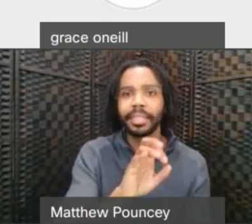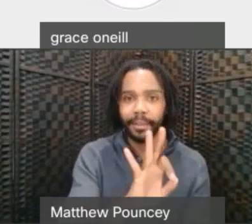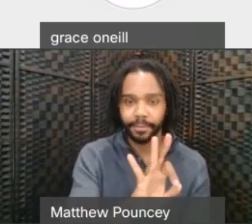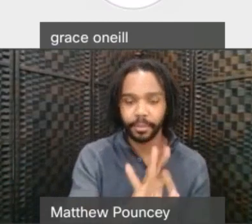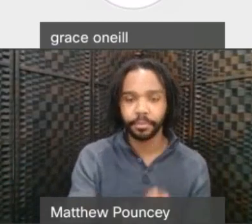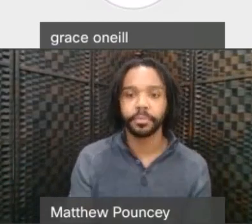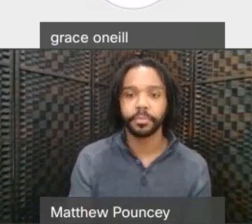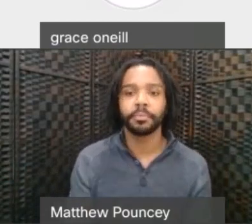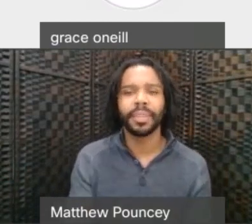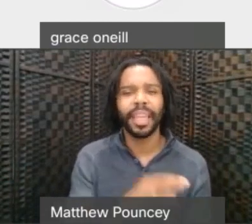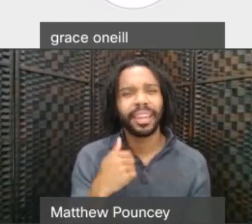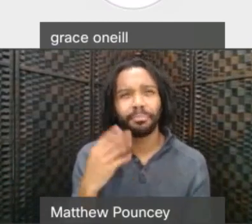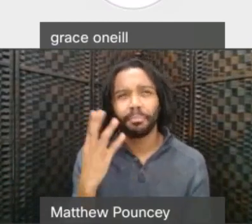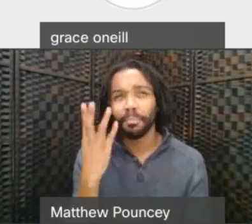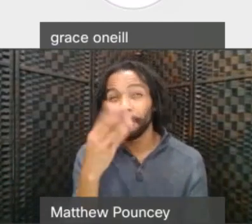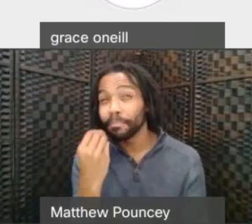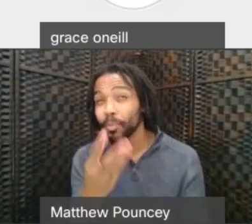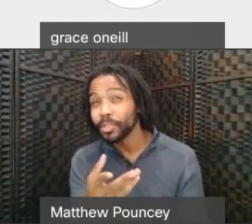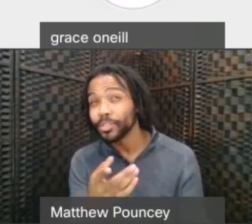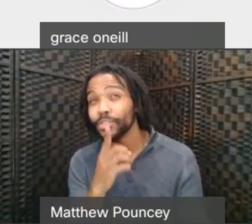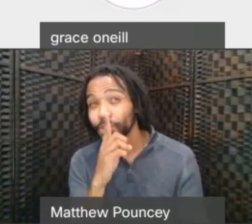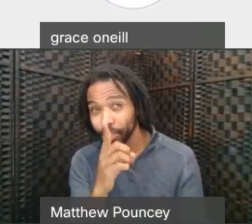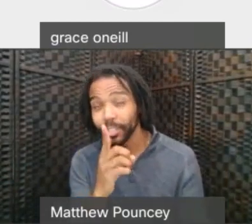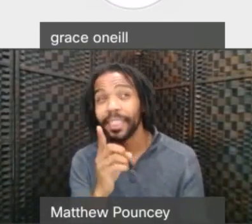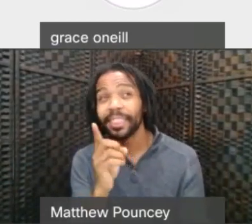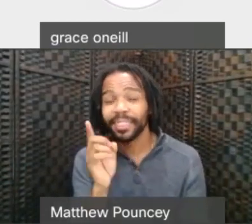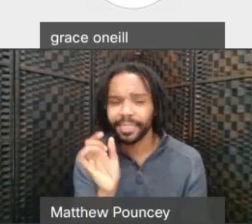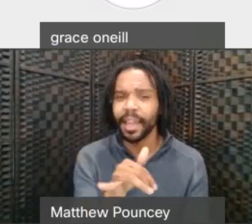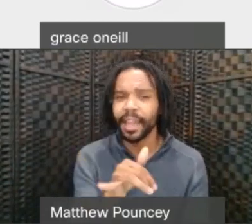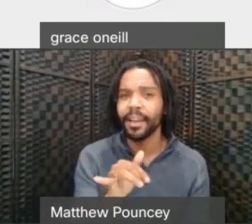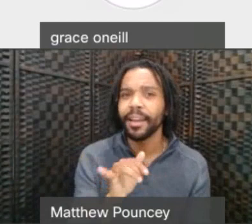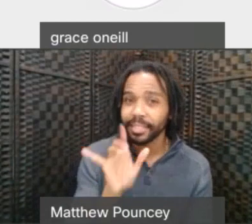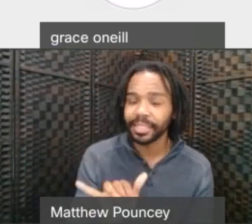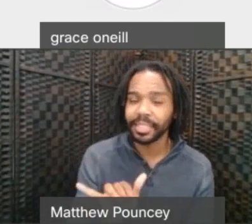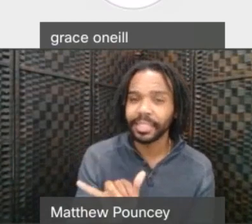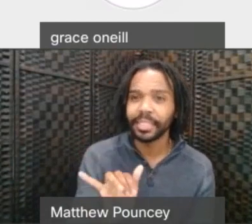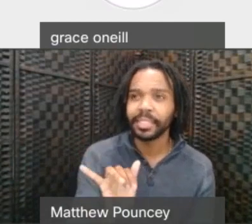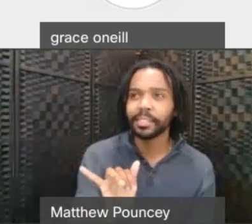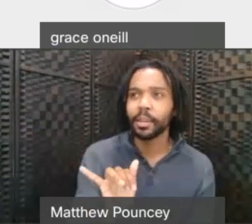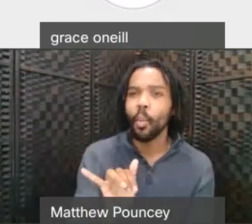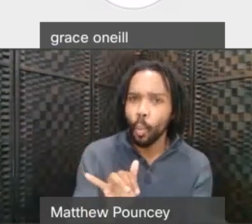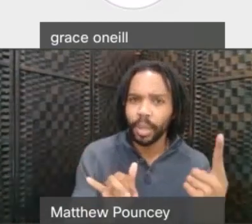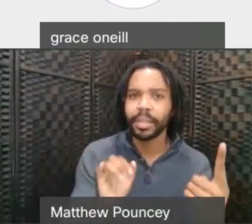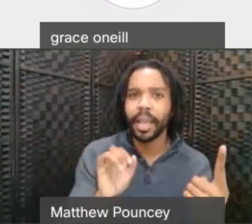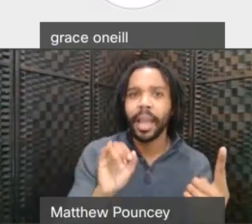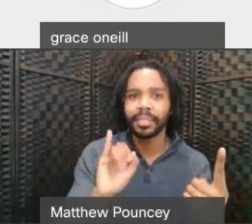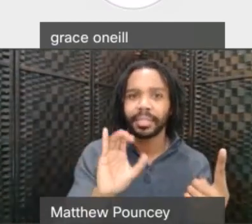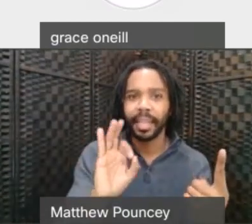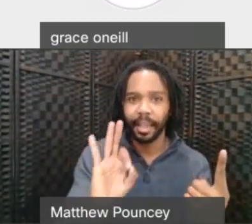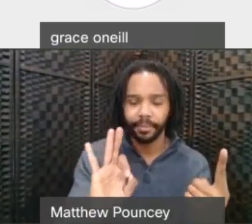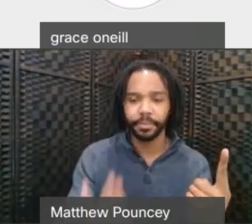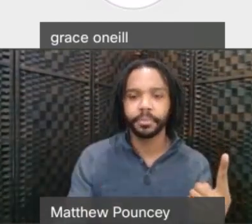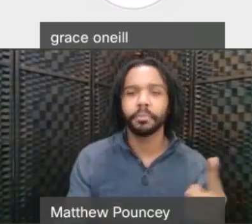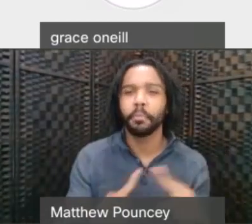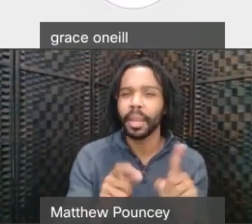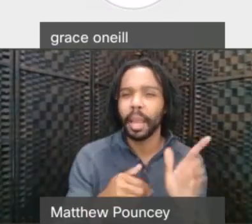And I'm pretty sure that that was actually 1 ICF. But I'm going to